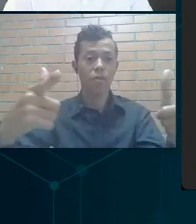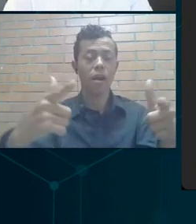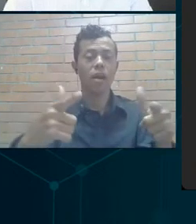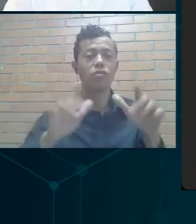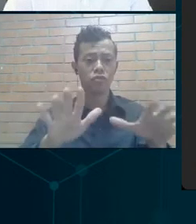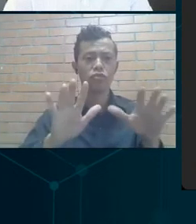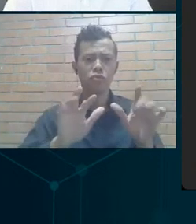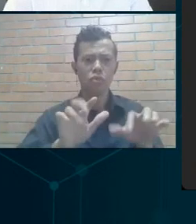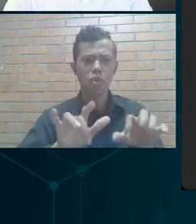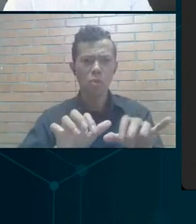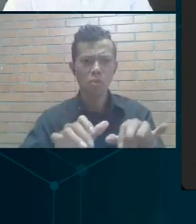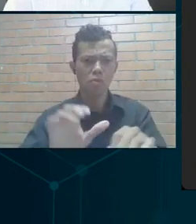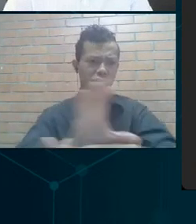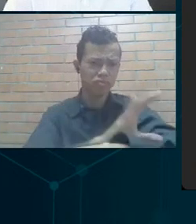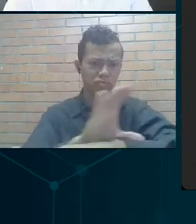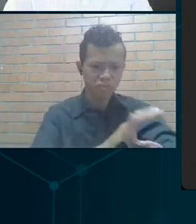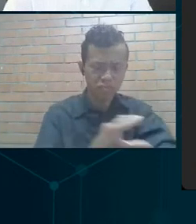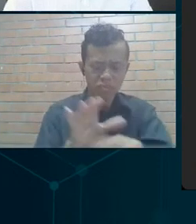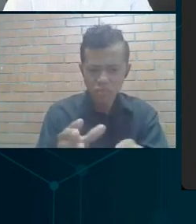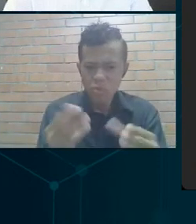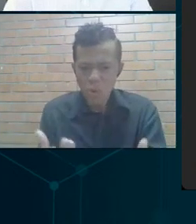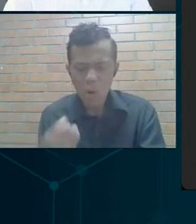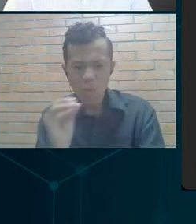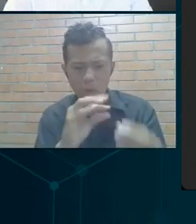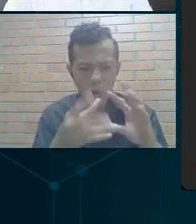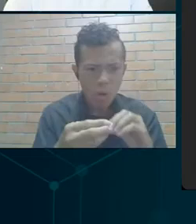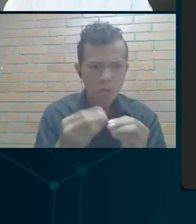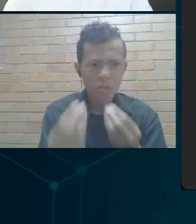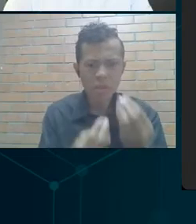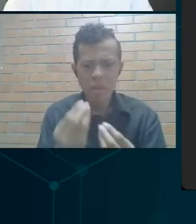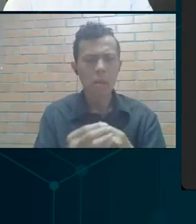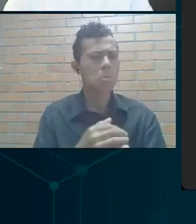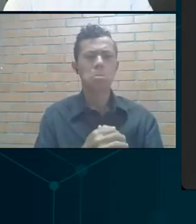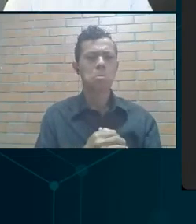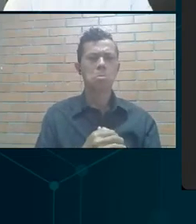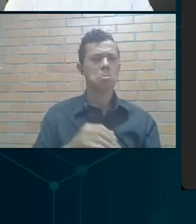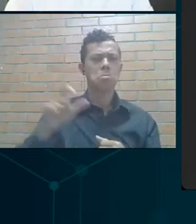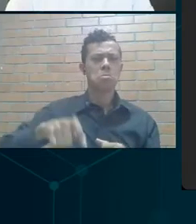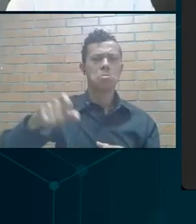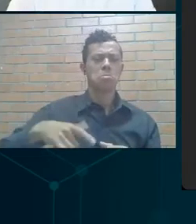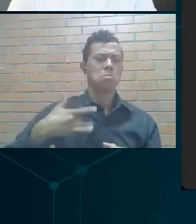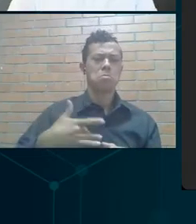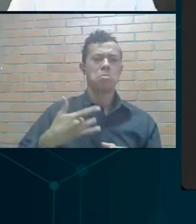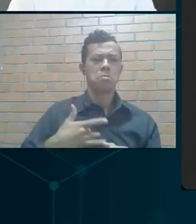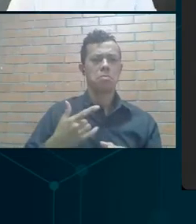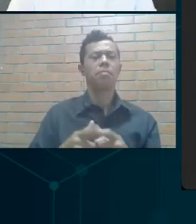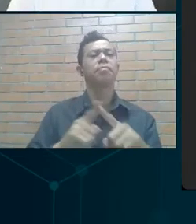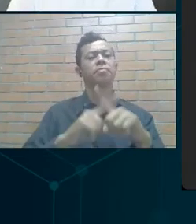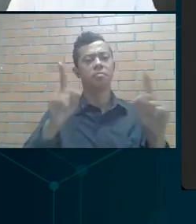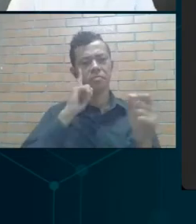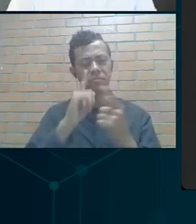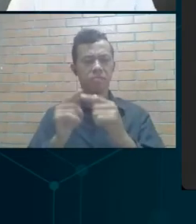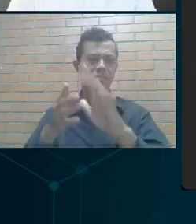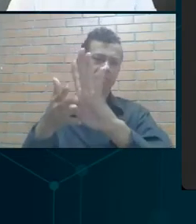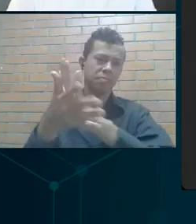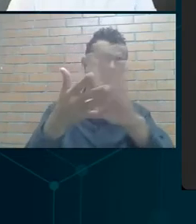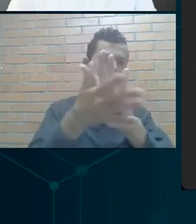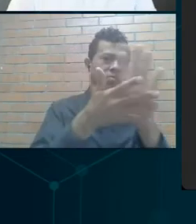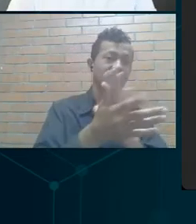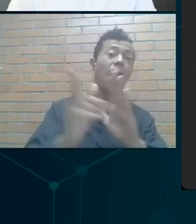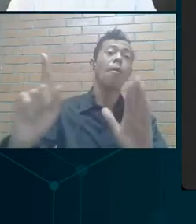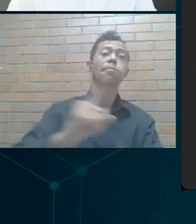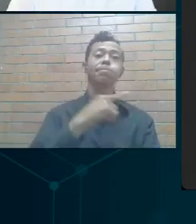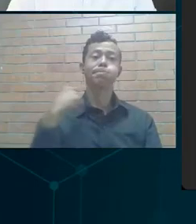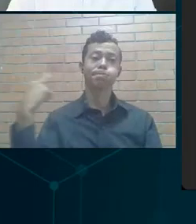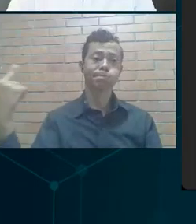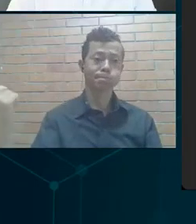It makes a difference sometimes, and we'll talk a little bit about that. But in general, today applications are talking